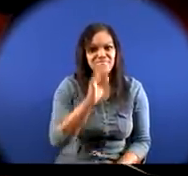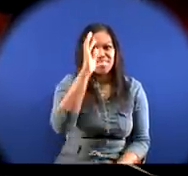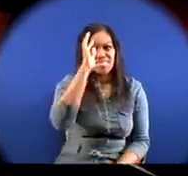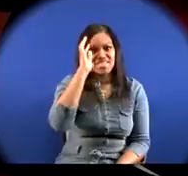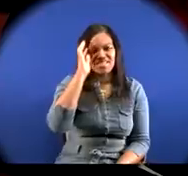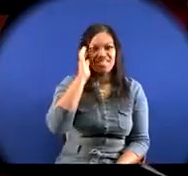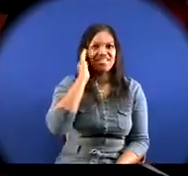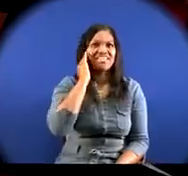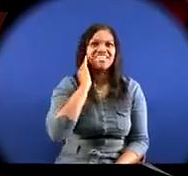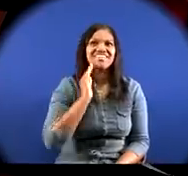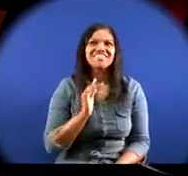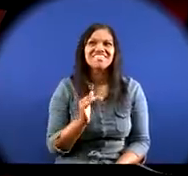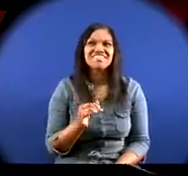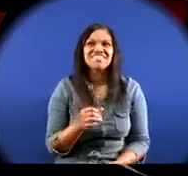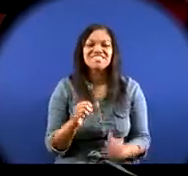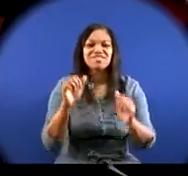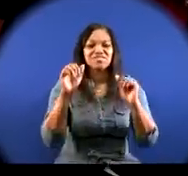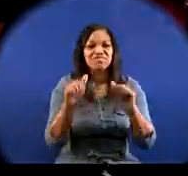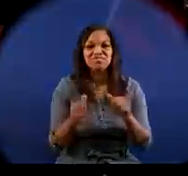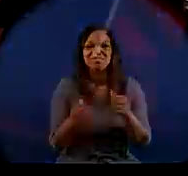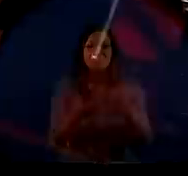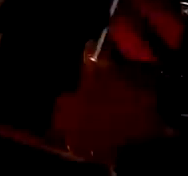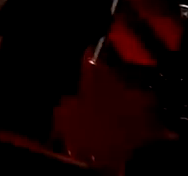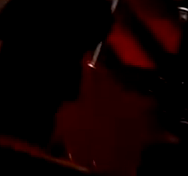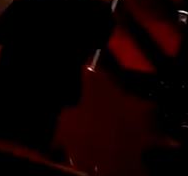You may take a posture of prayer.